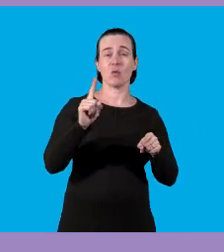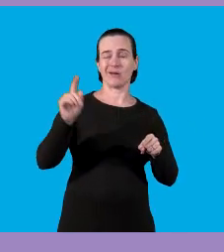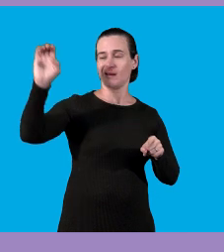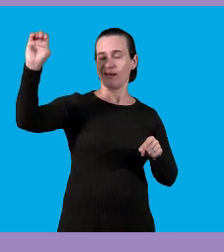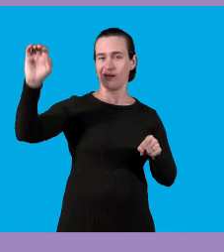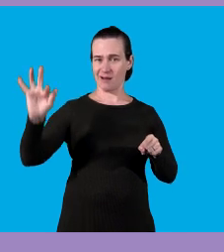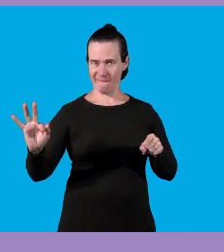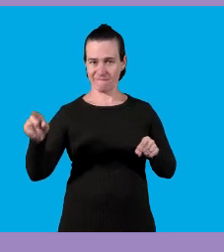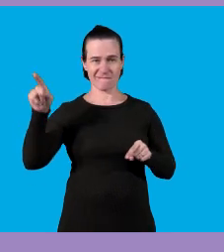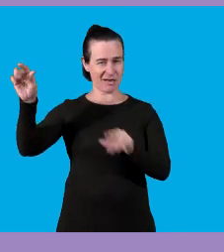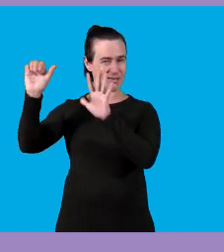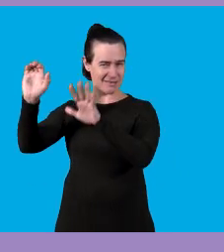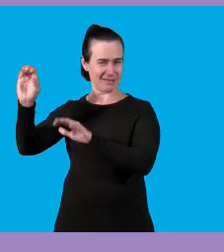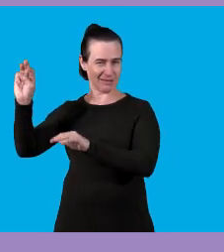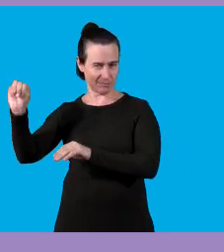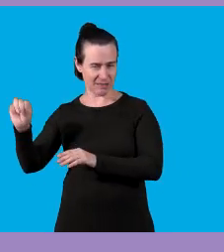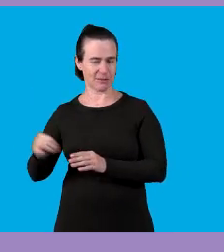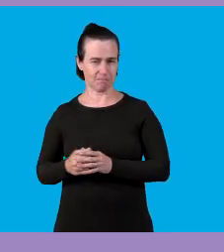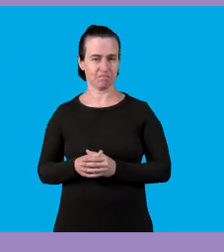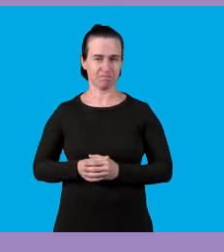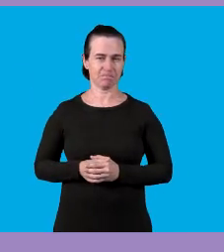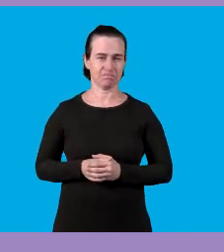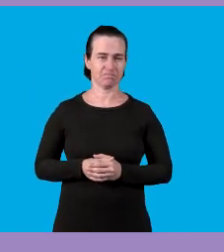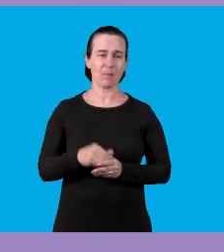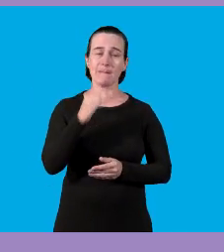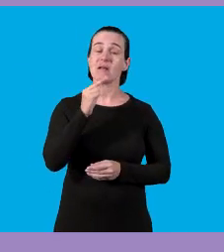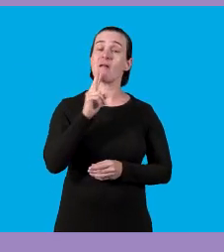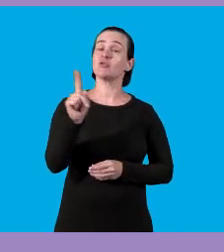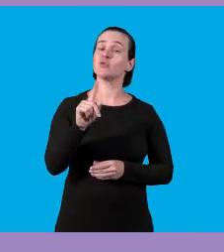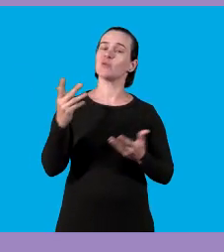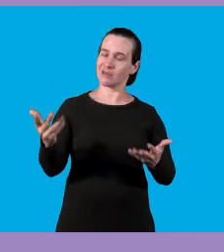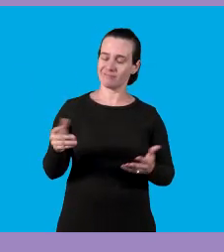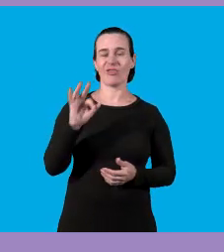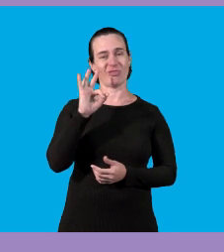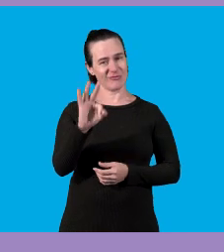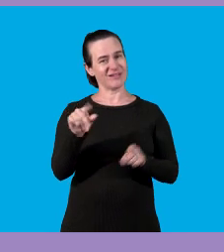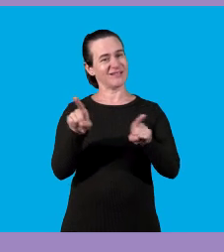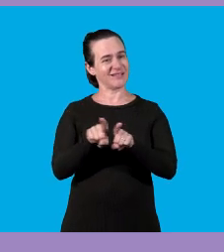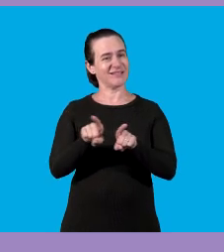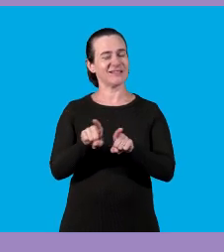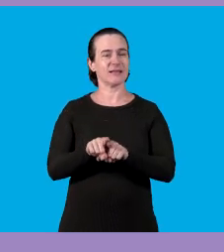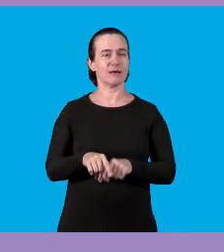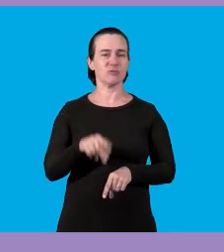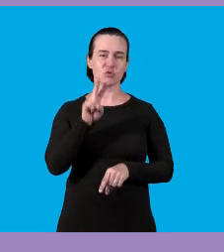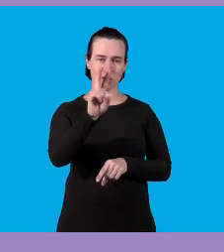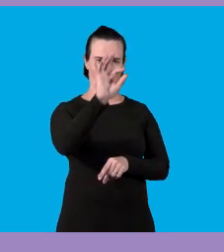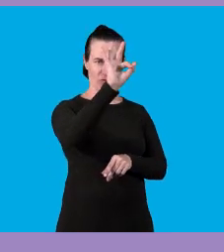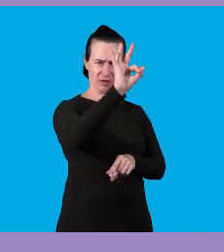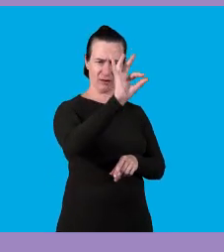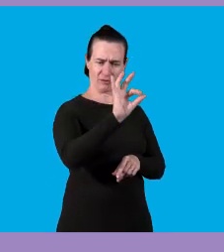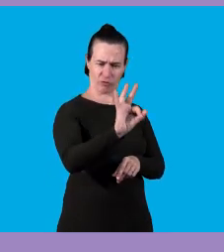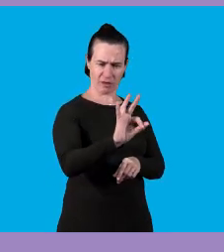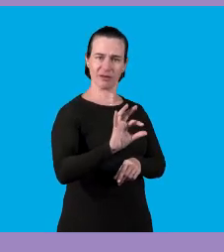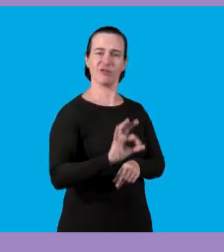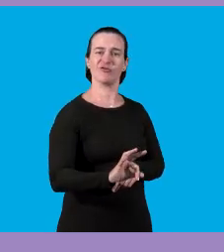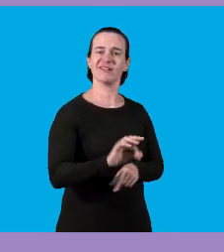BC being 18, EF being 6, and that also gives me 3. Because I'm getting the same